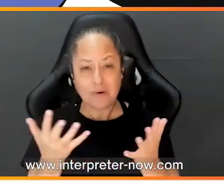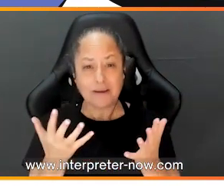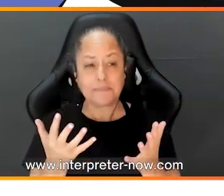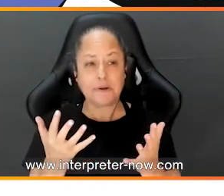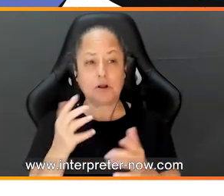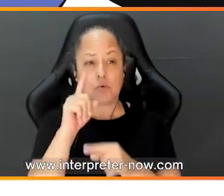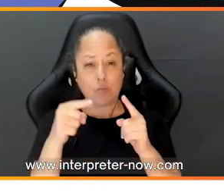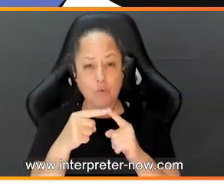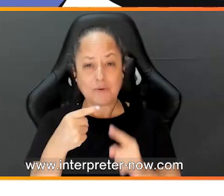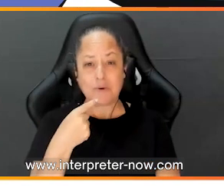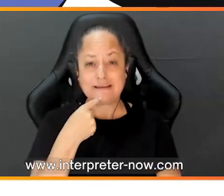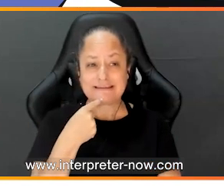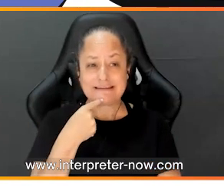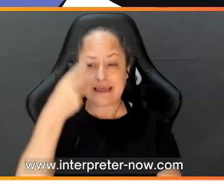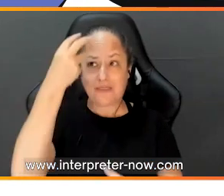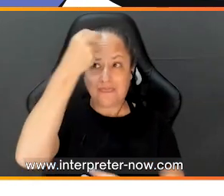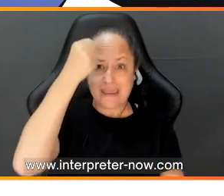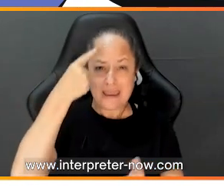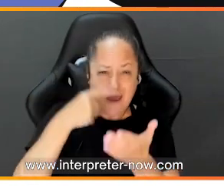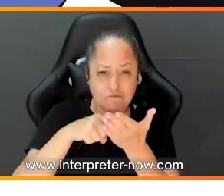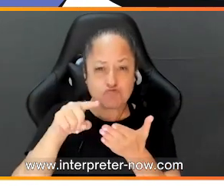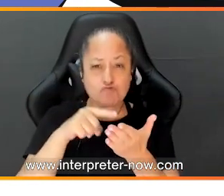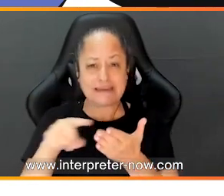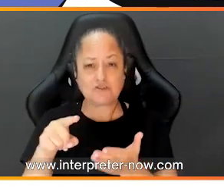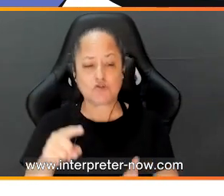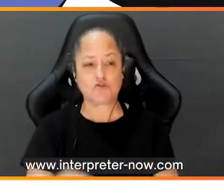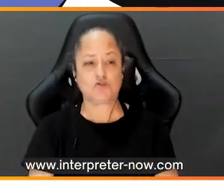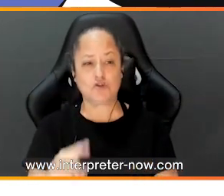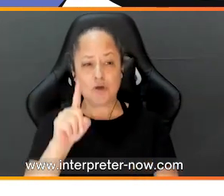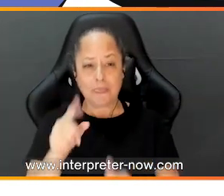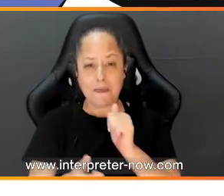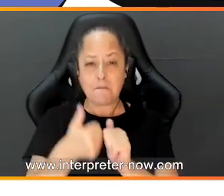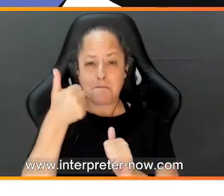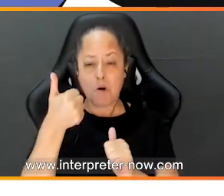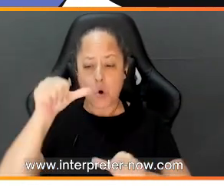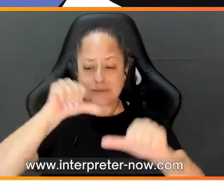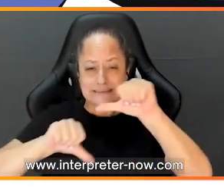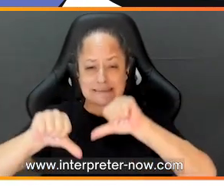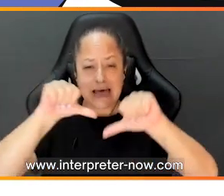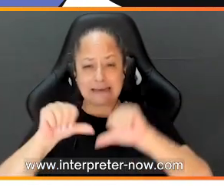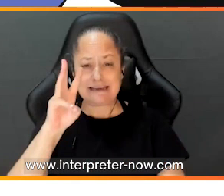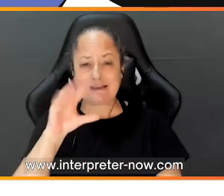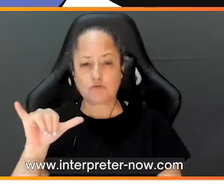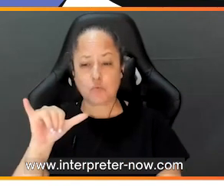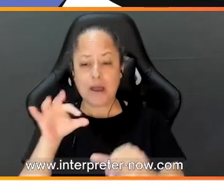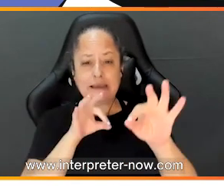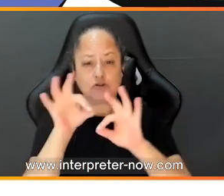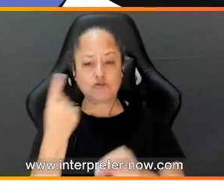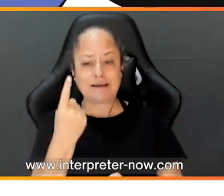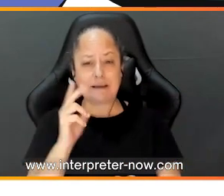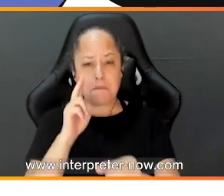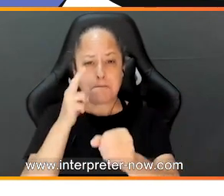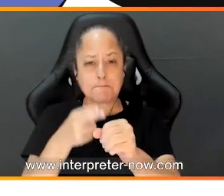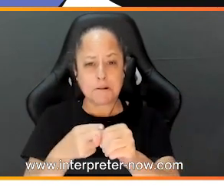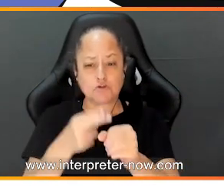of hierarchy between the person coming out and wanting to learn about a person and the person who's getting information.